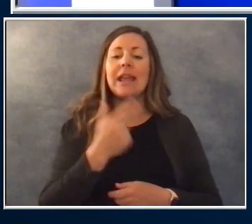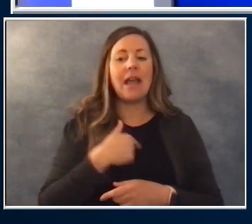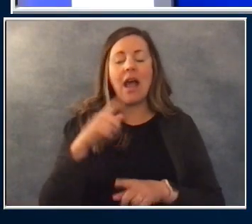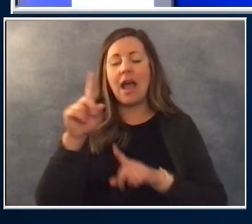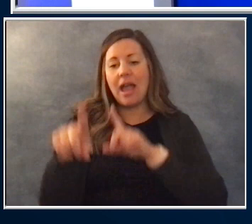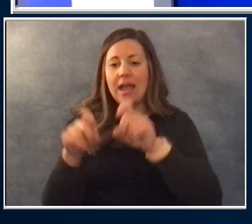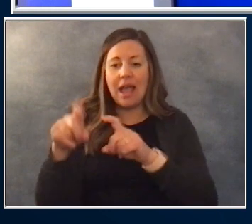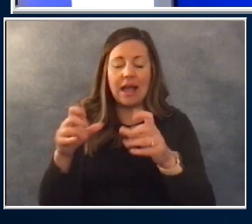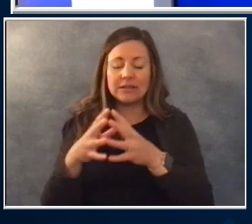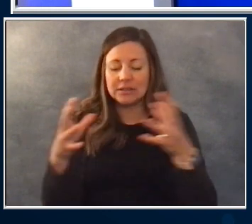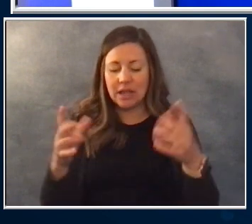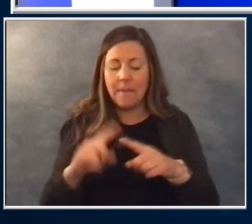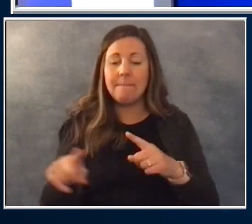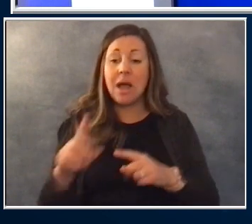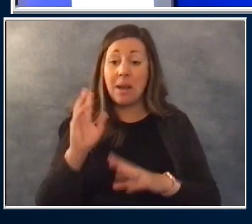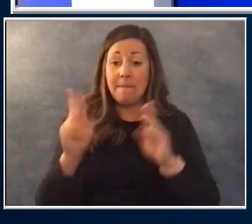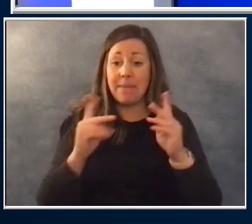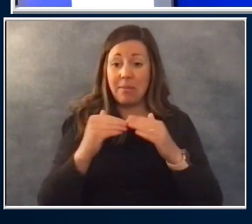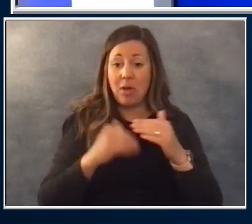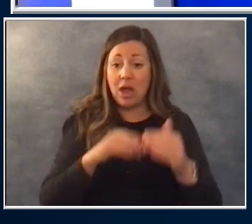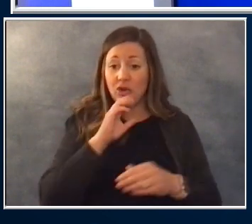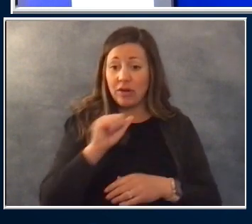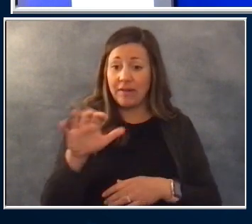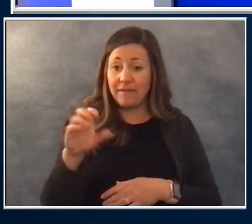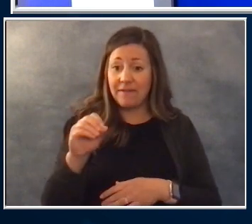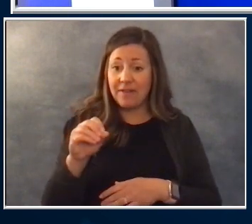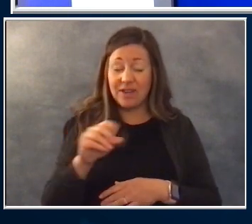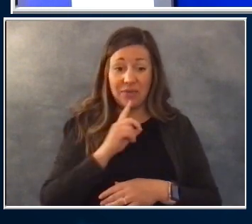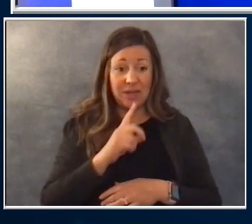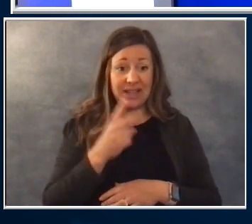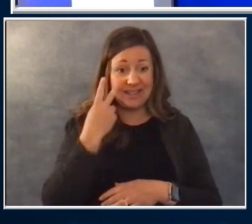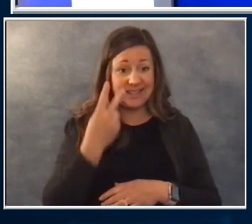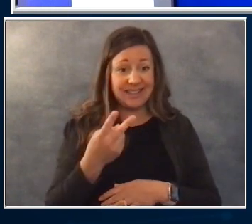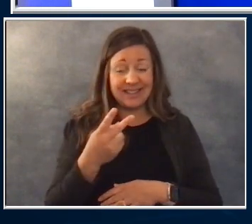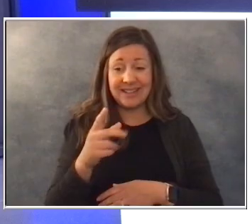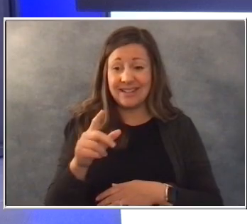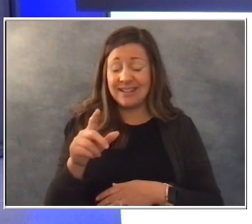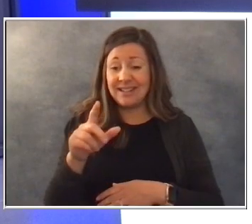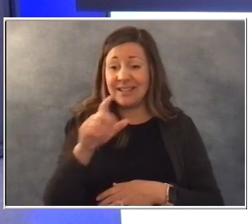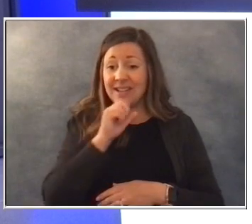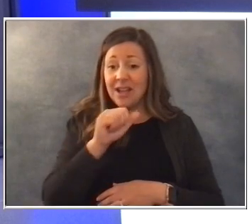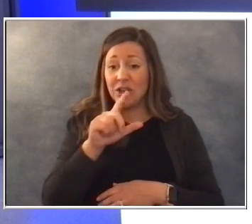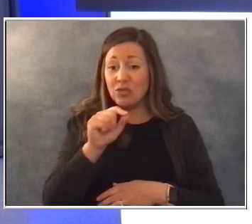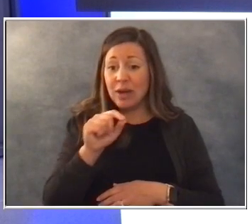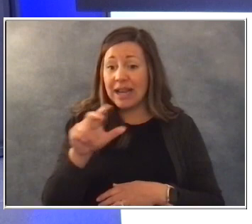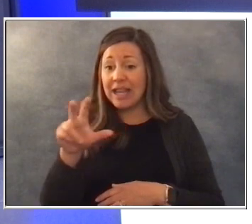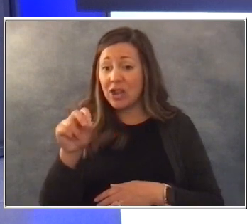of people under the age of 50, I mean, we're seeing 20, 30, 40-year-olds